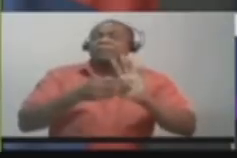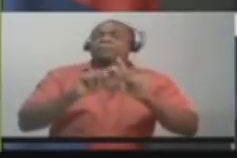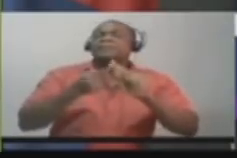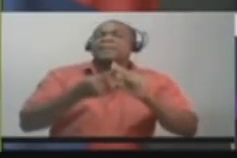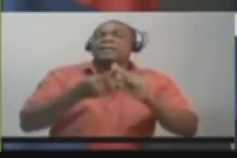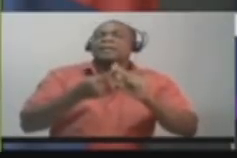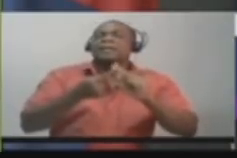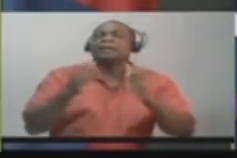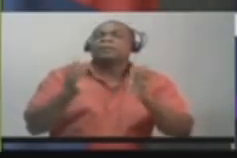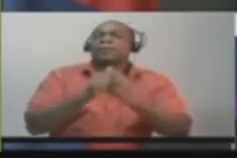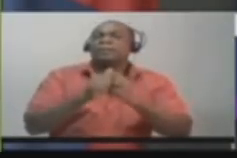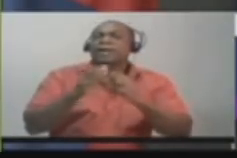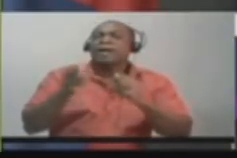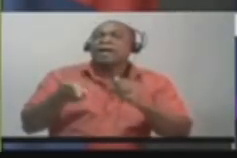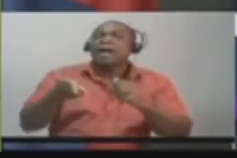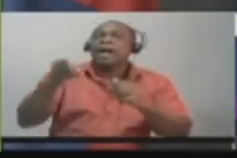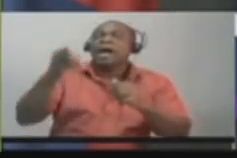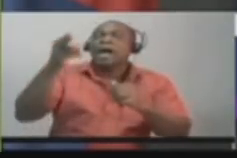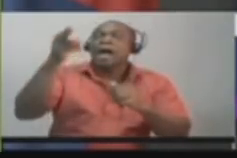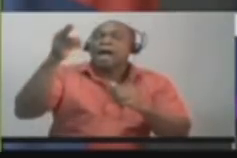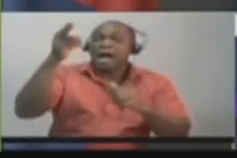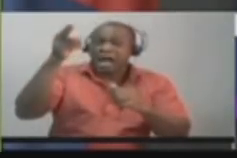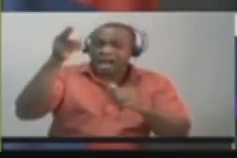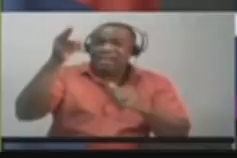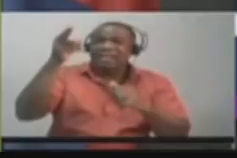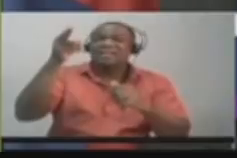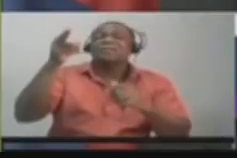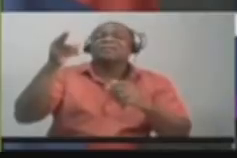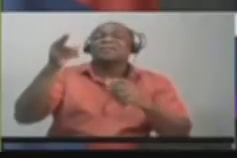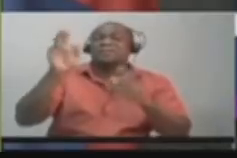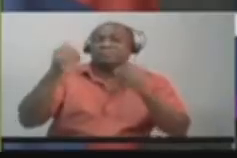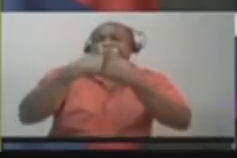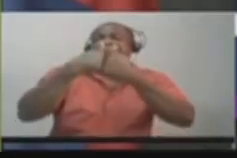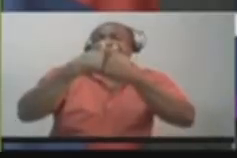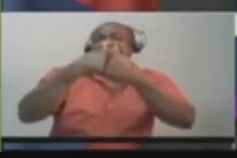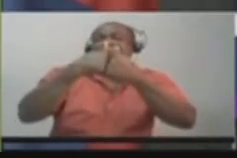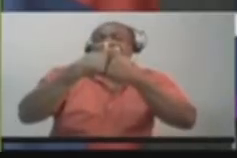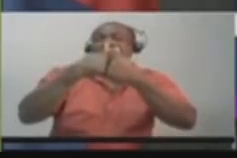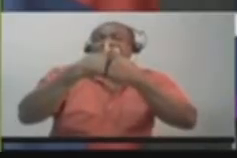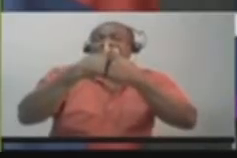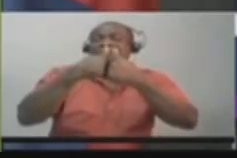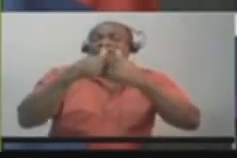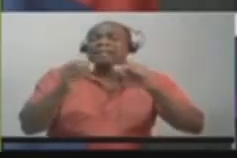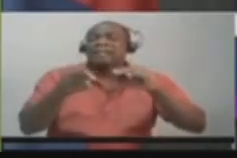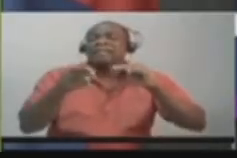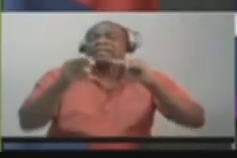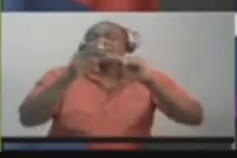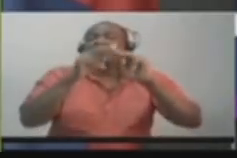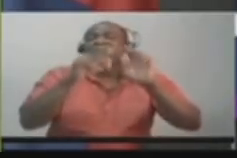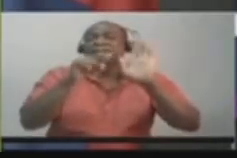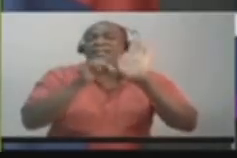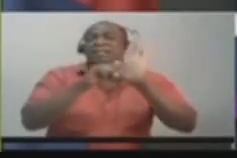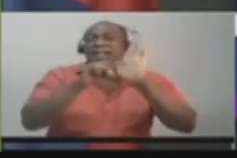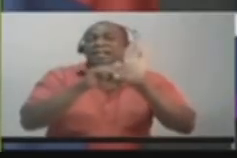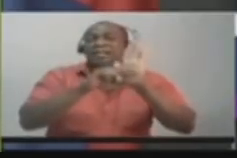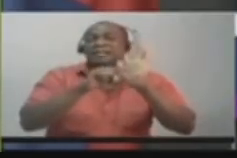means is that the increase in the negatives will be considerably higher. Because if